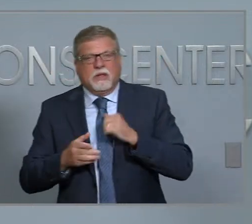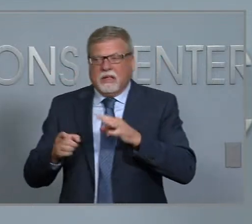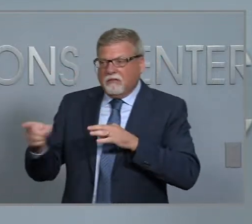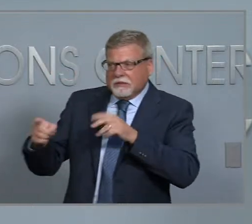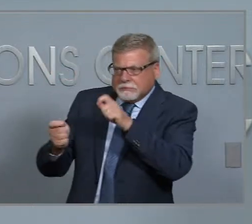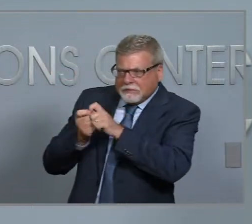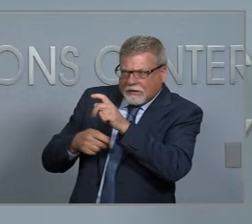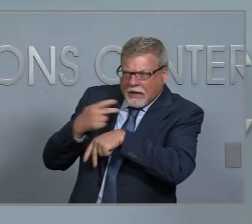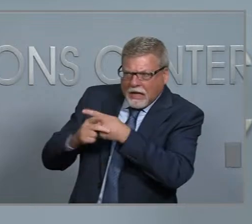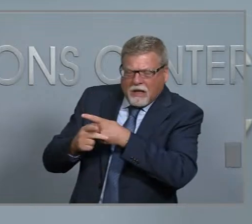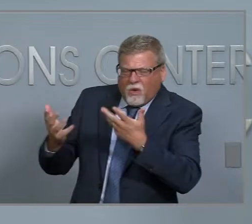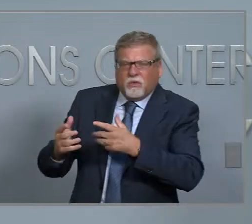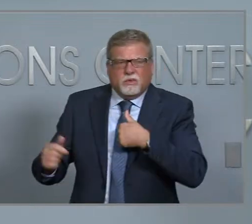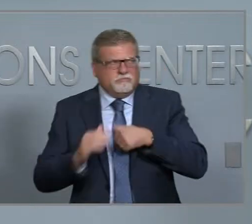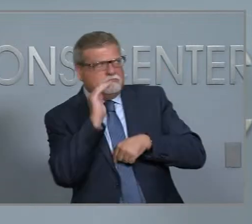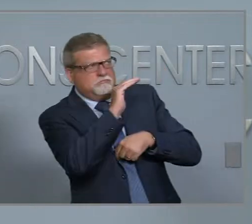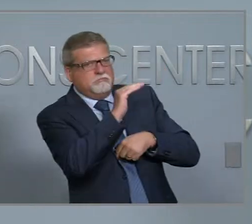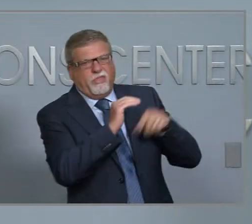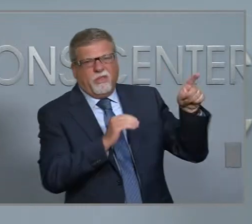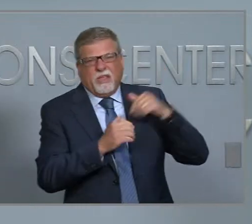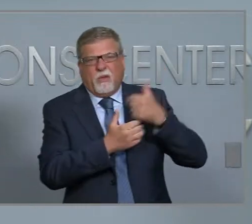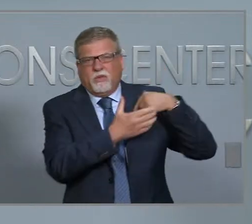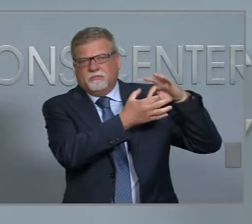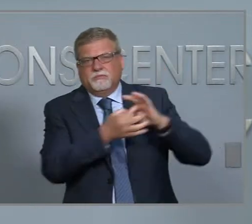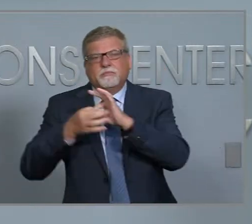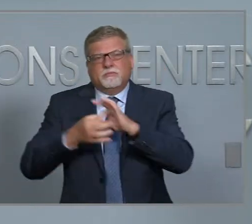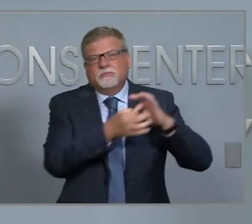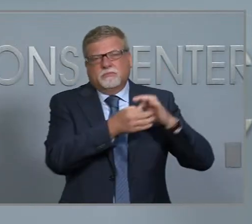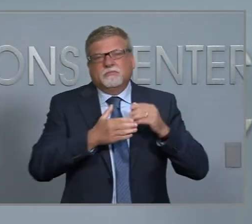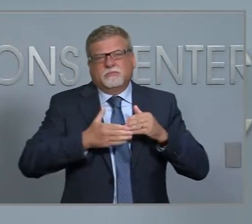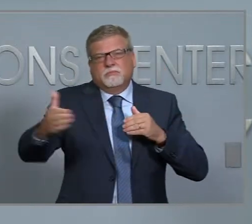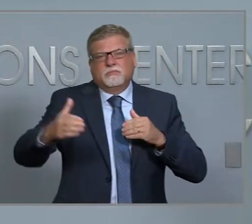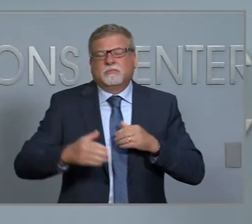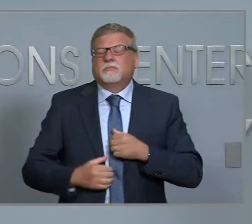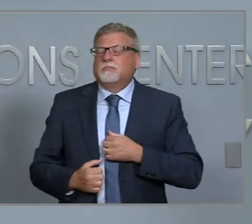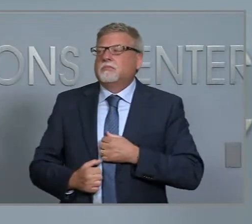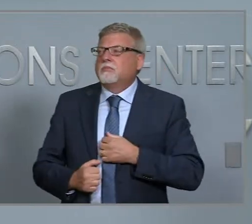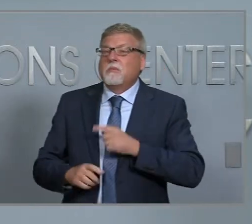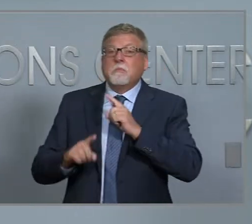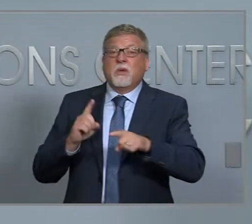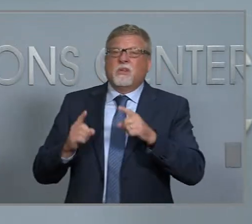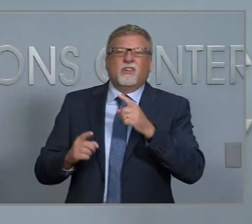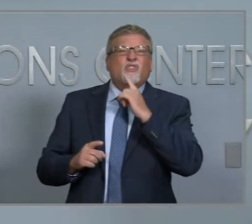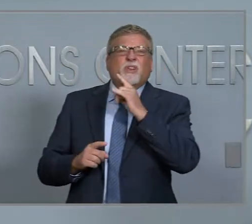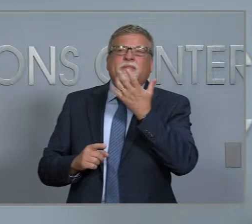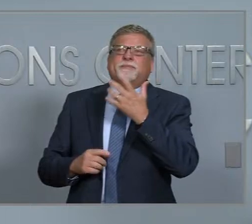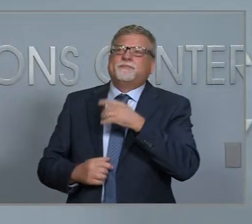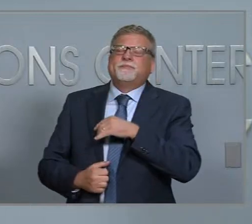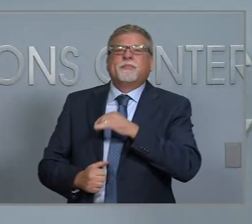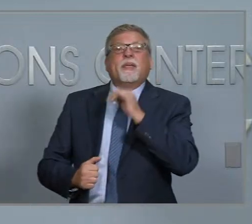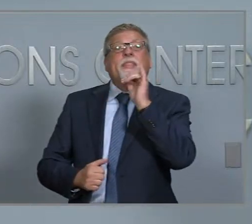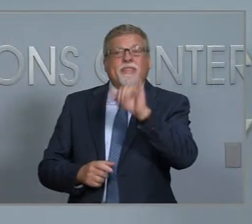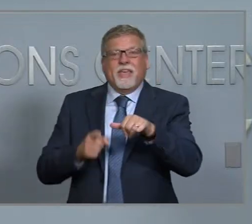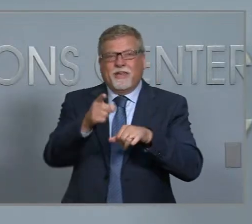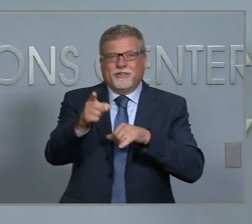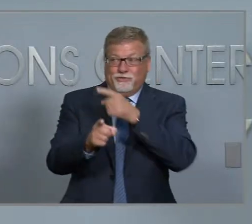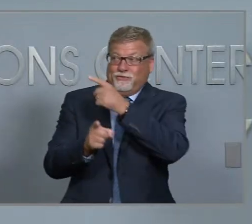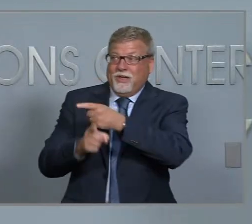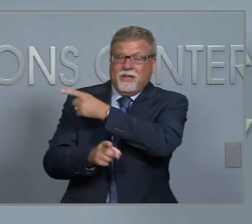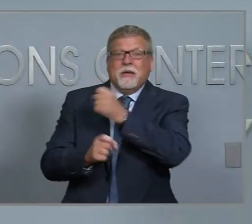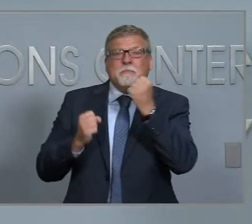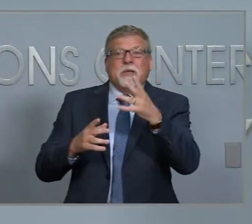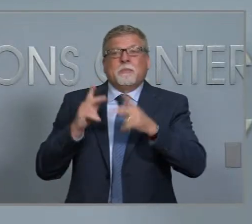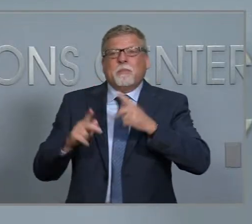will be decisions that we will move through as we look at the storm impacts. But again, I think that's one thing. People think response right